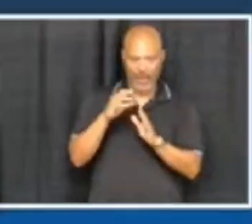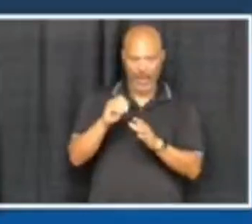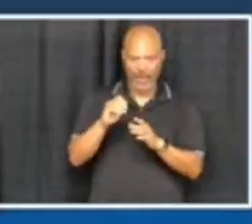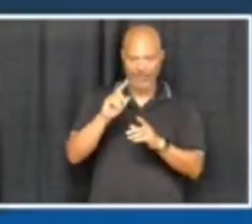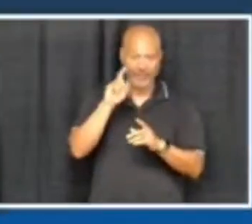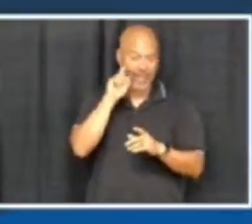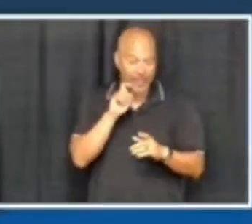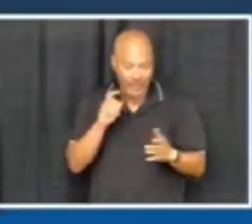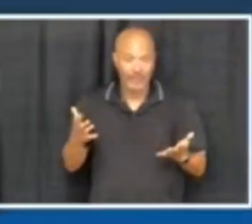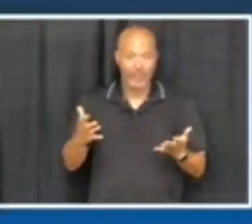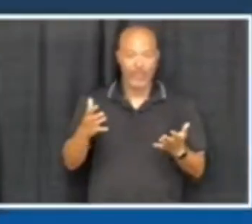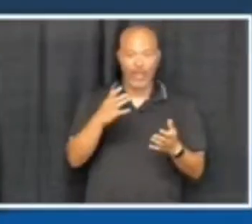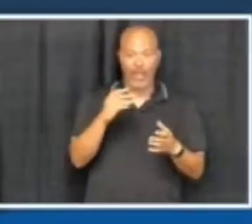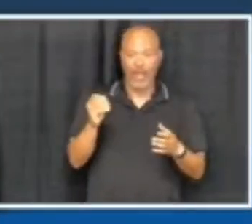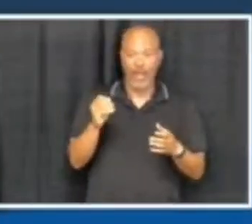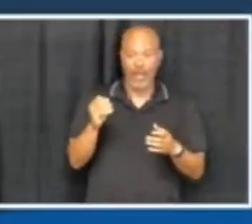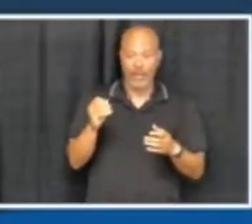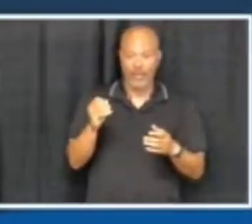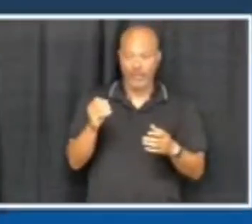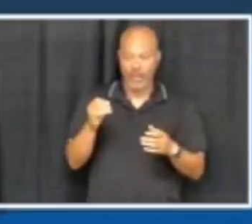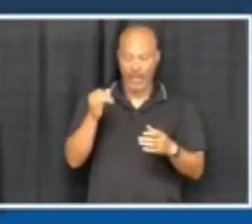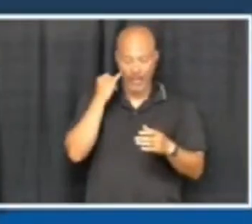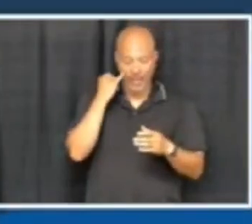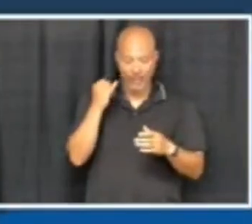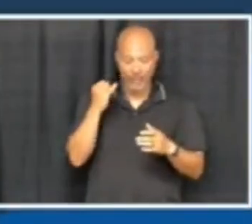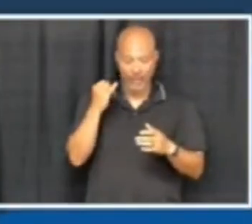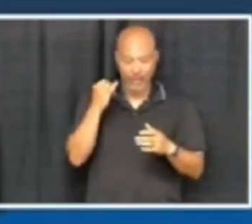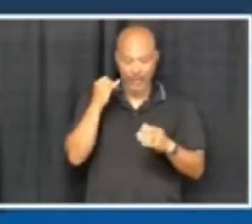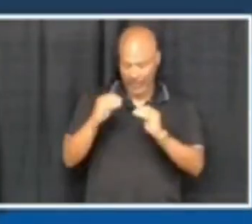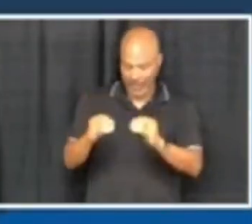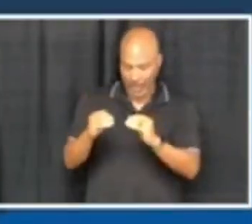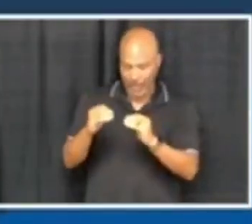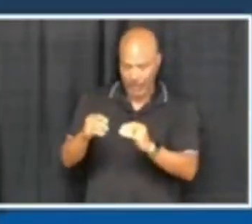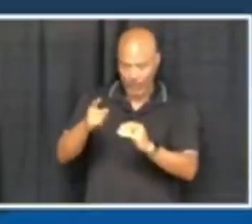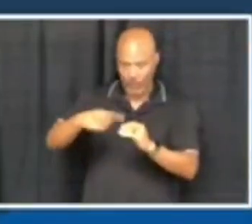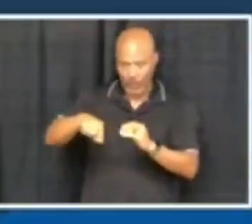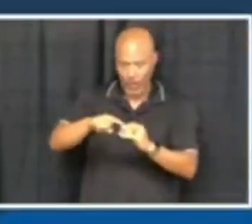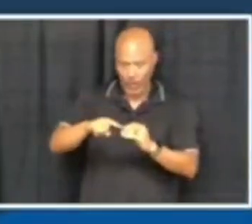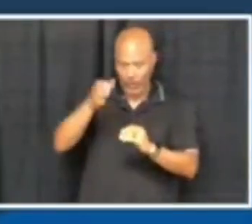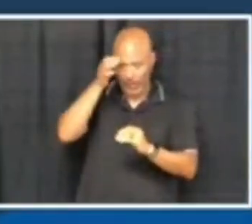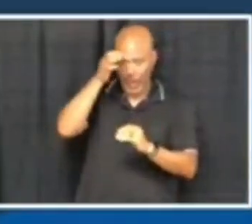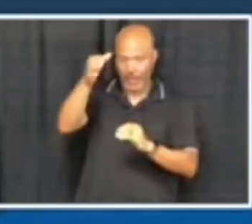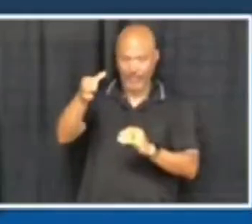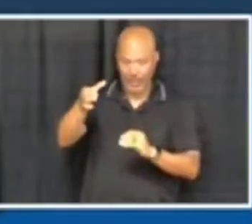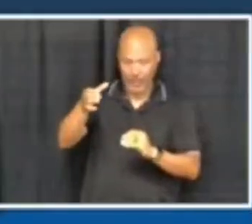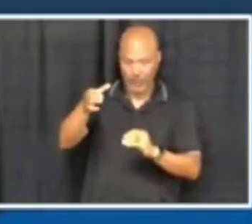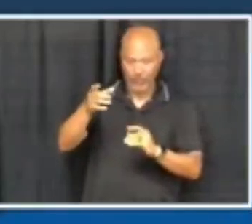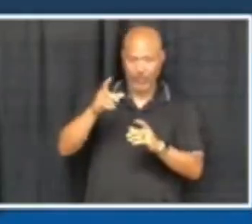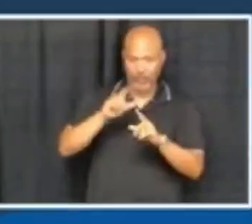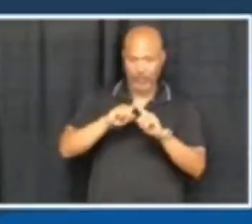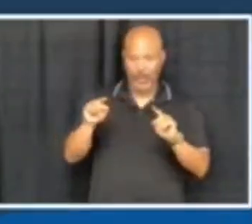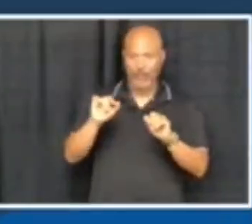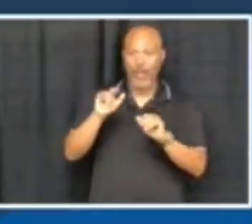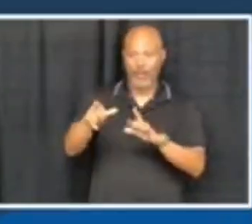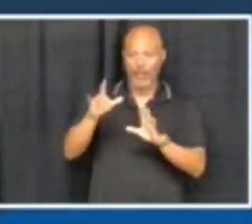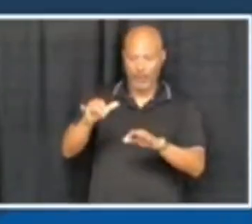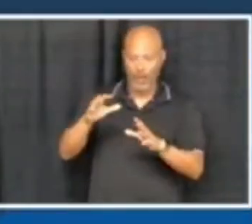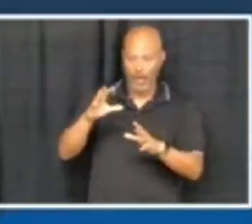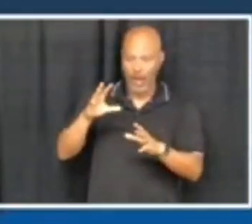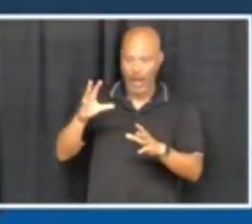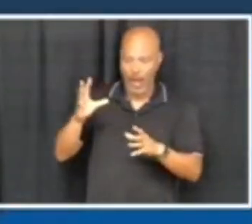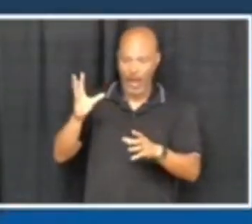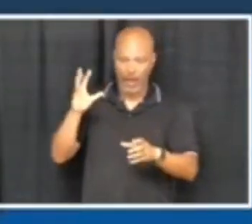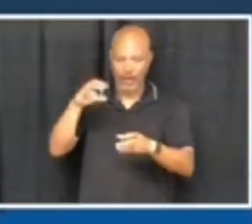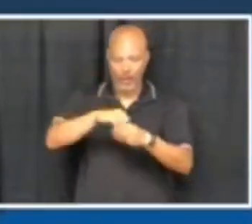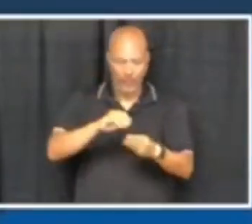sexualization. If the child, because they teach these sexualization and gender identity, if the child gets addicted to cross-dressing,